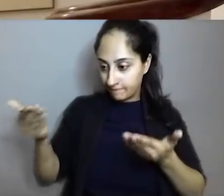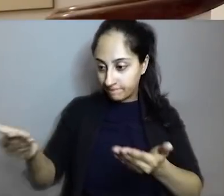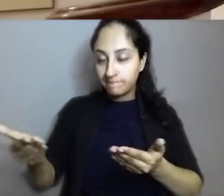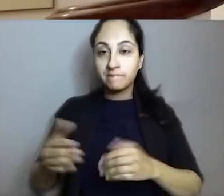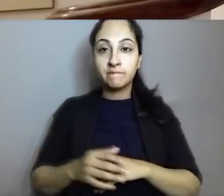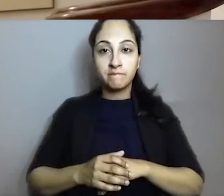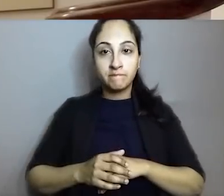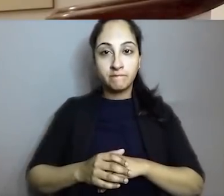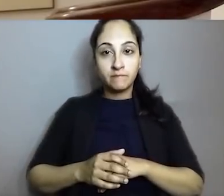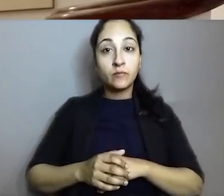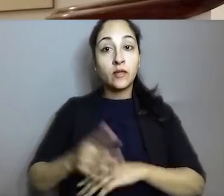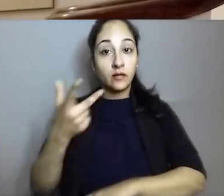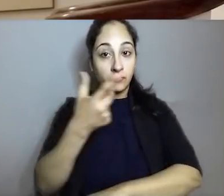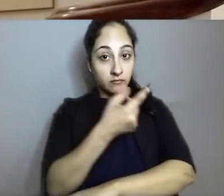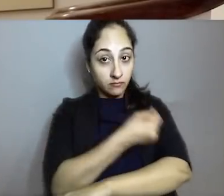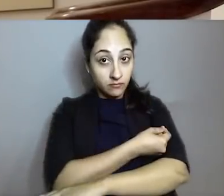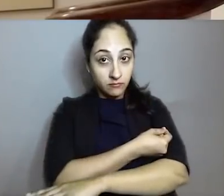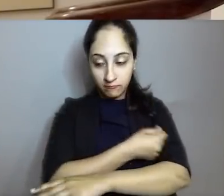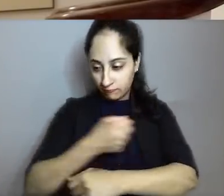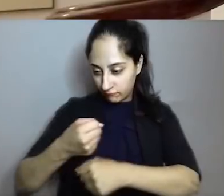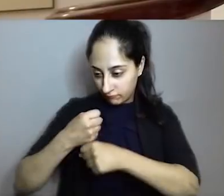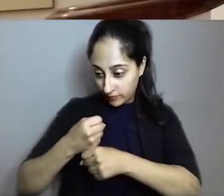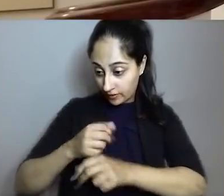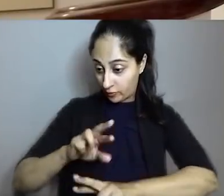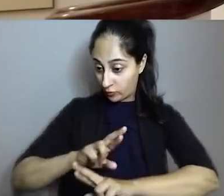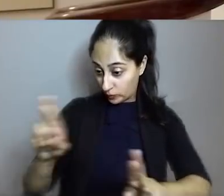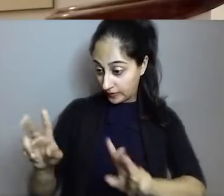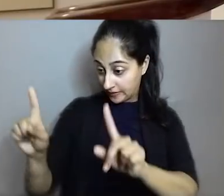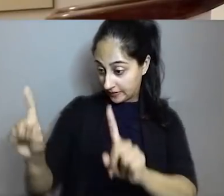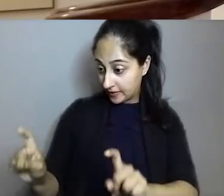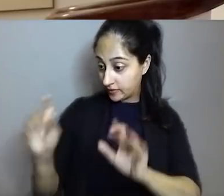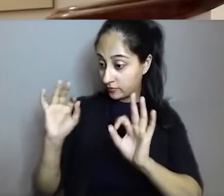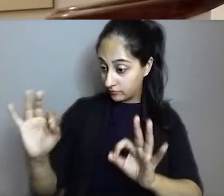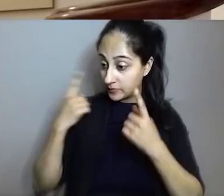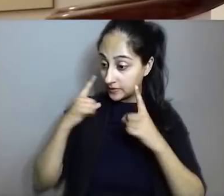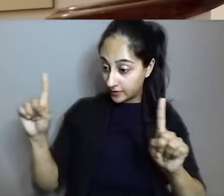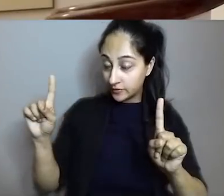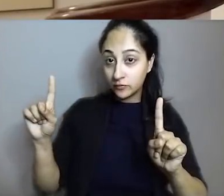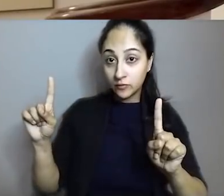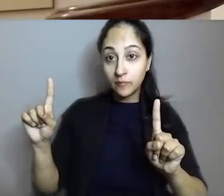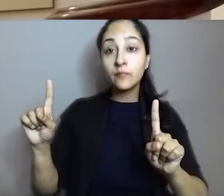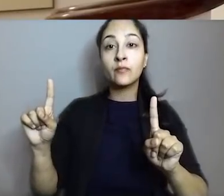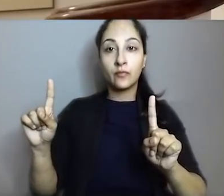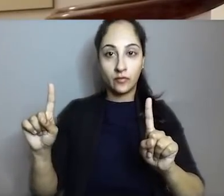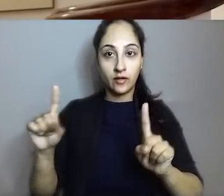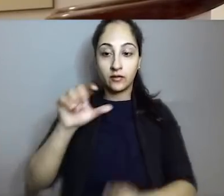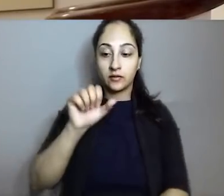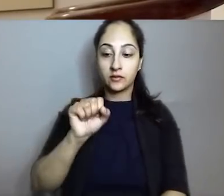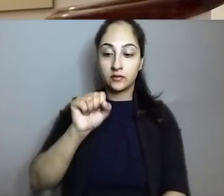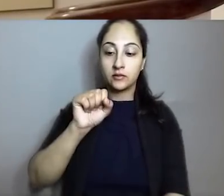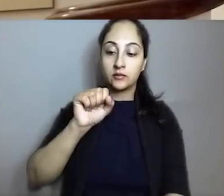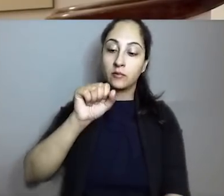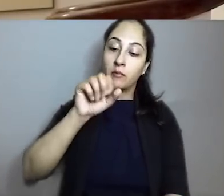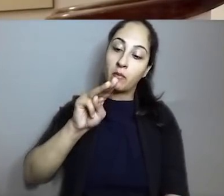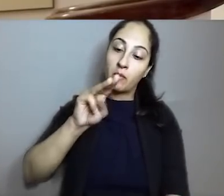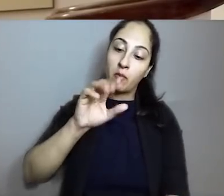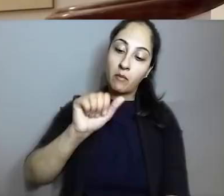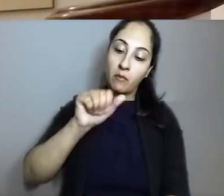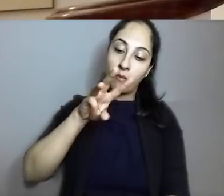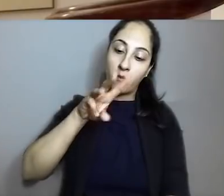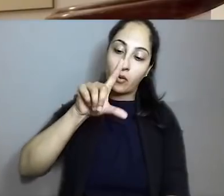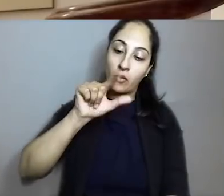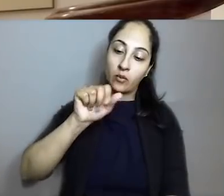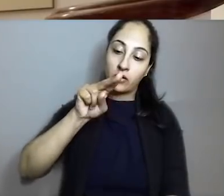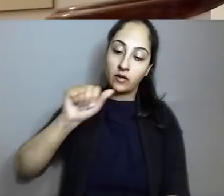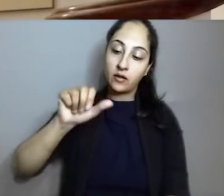Once the vaccine for the plague was developed and tested, Maulana Sultan Muhammad Shah was one of the first to receive